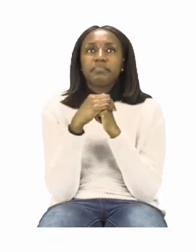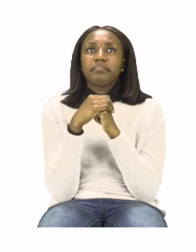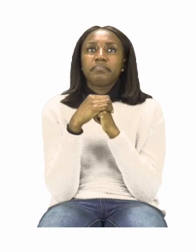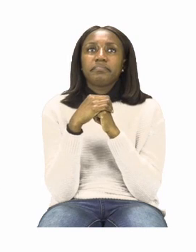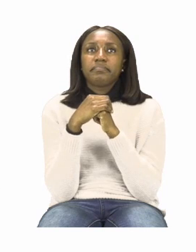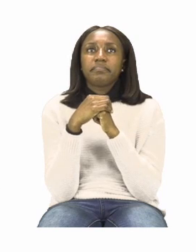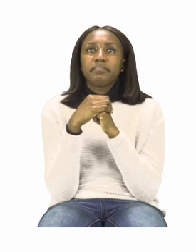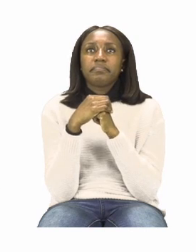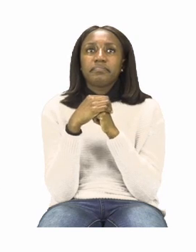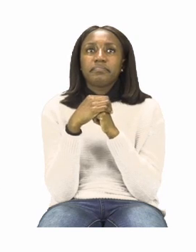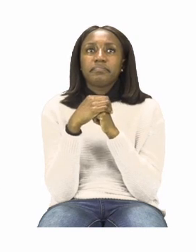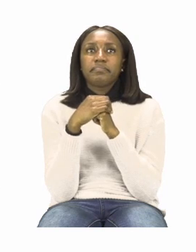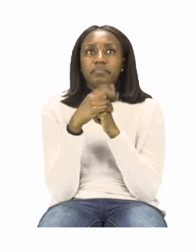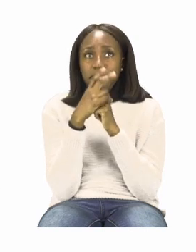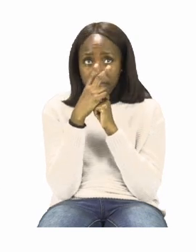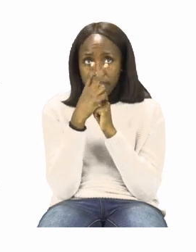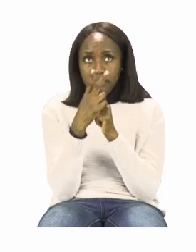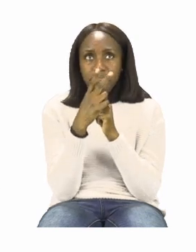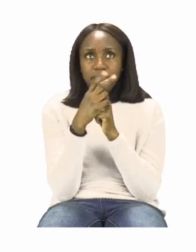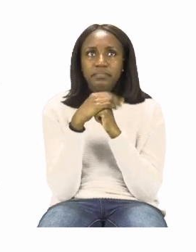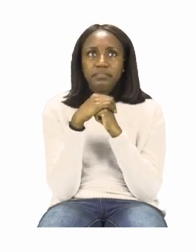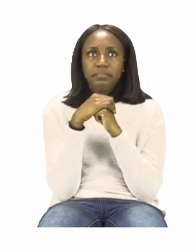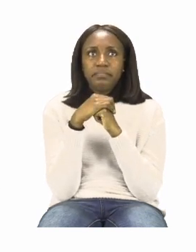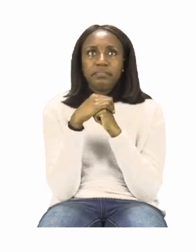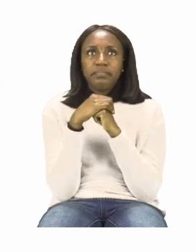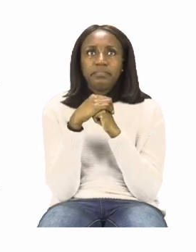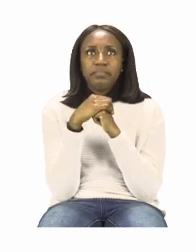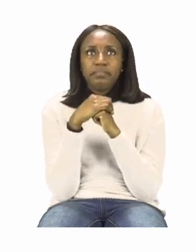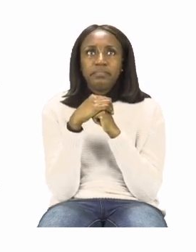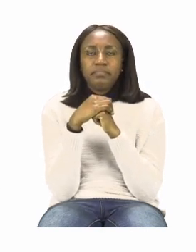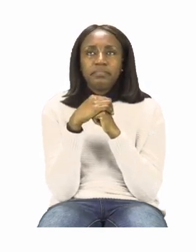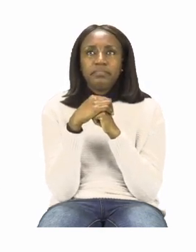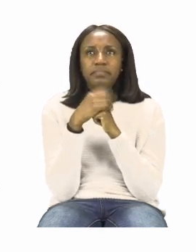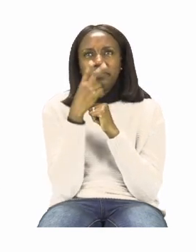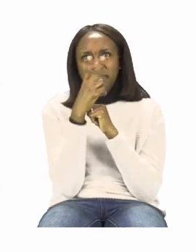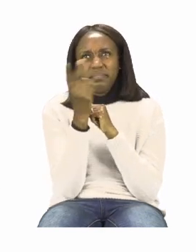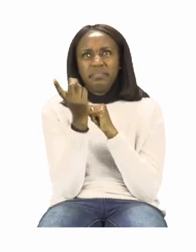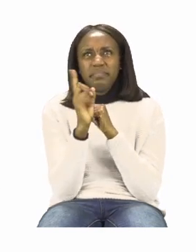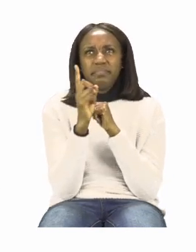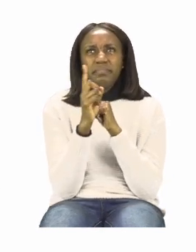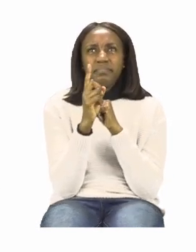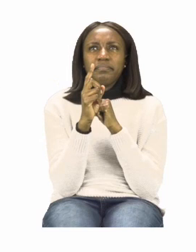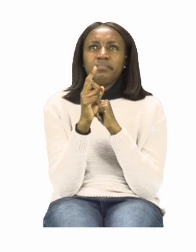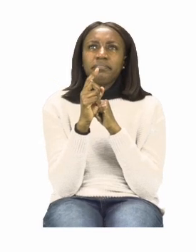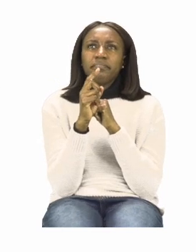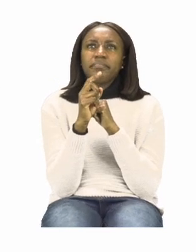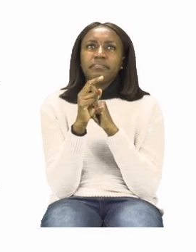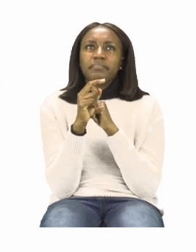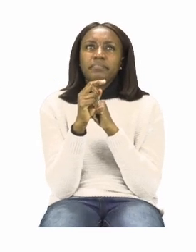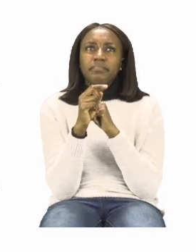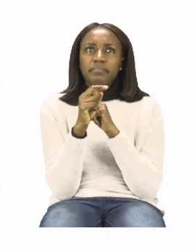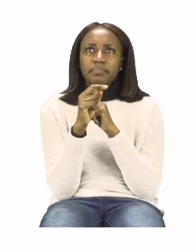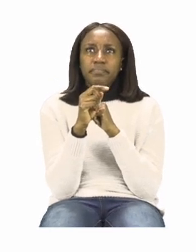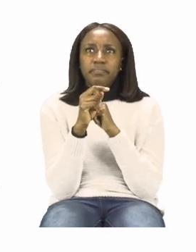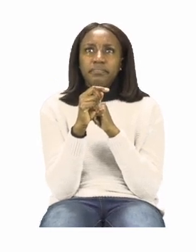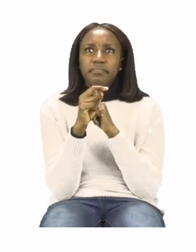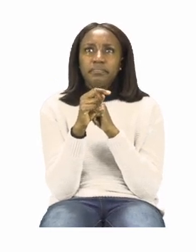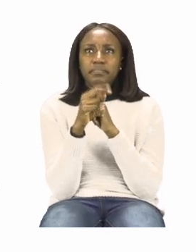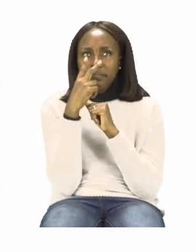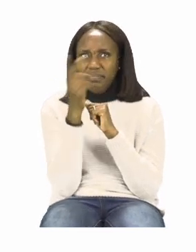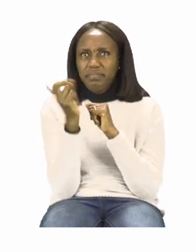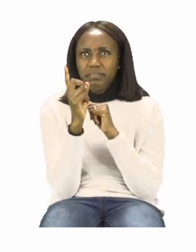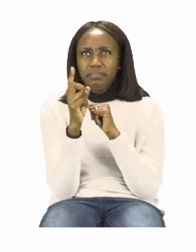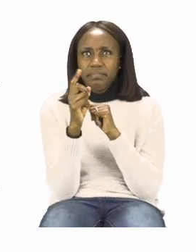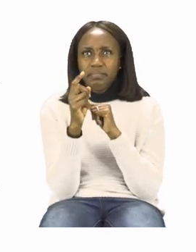Let's look at the second pattern. What shape do you see first in the second